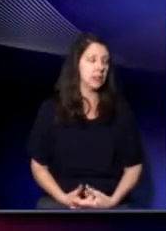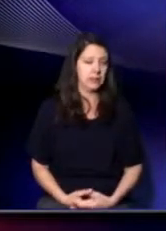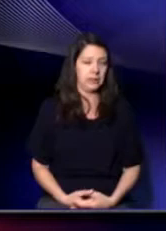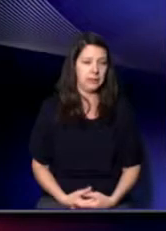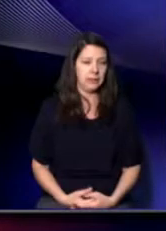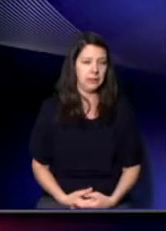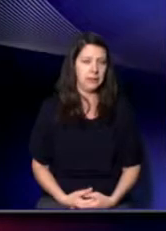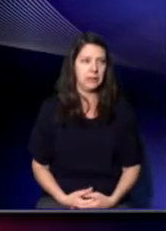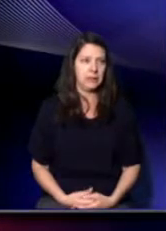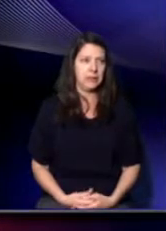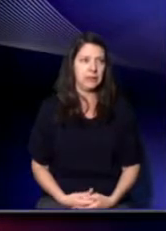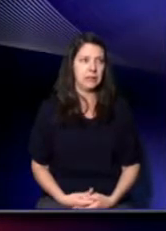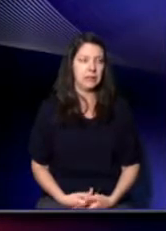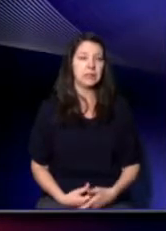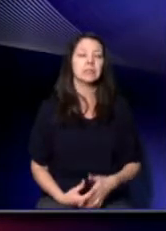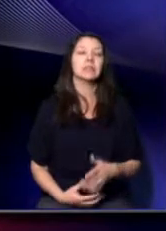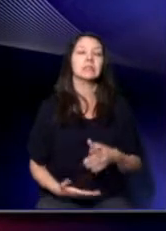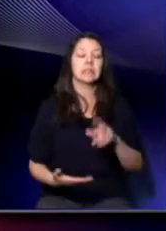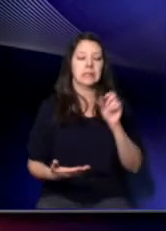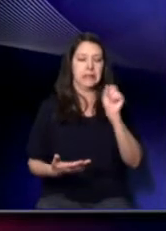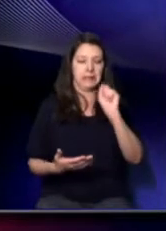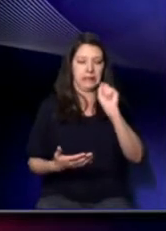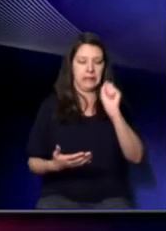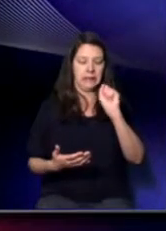Give me a minute here. Yes.